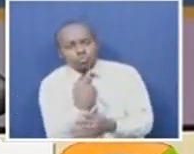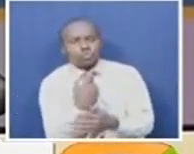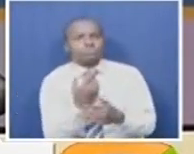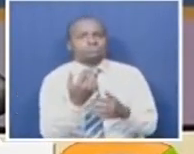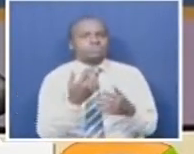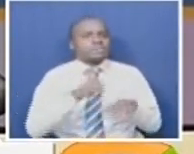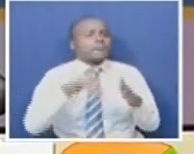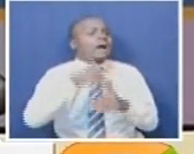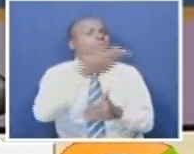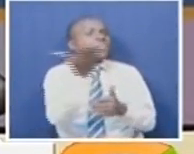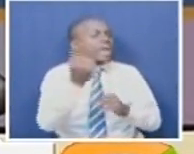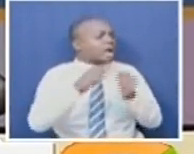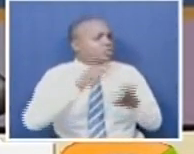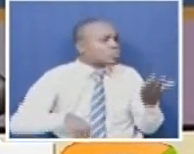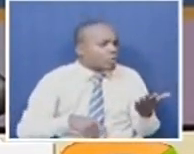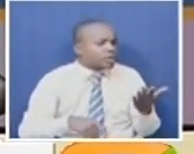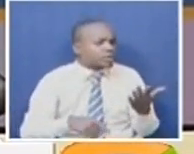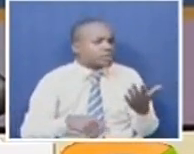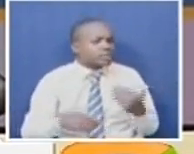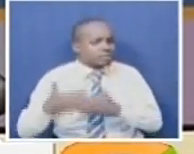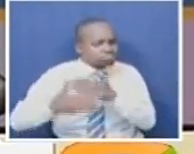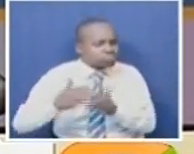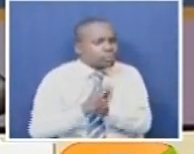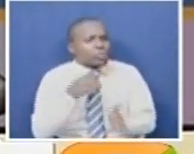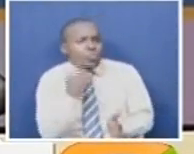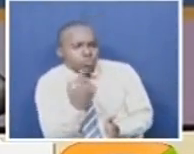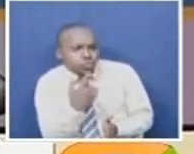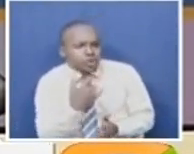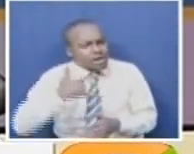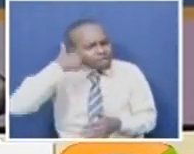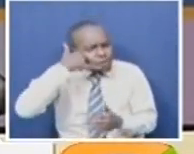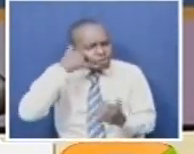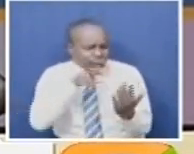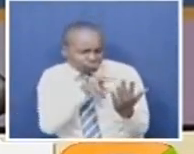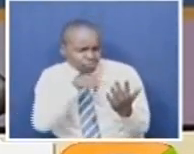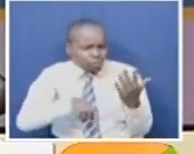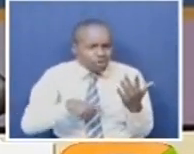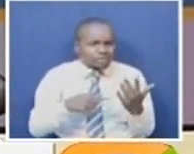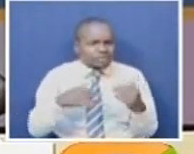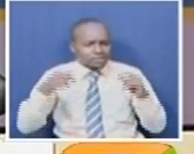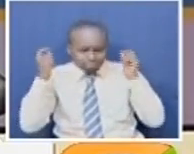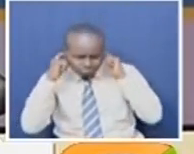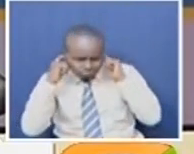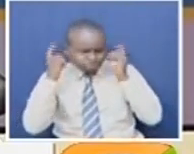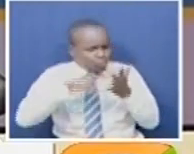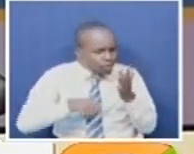they're out there, who are they spending time with, what do they do with their phones, what are they watching, listening to,